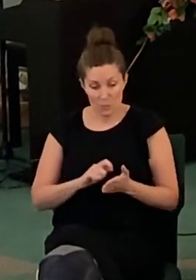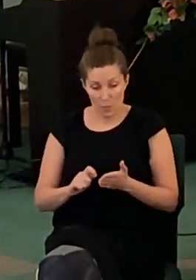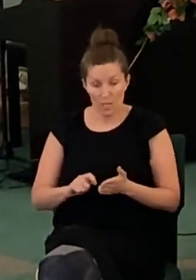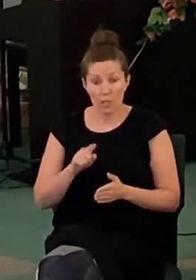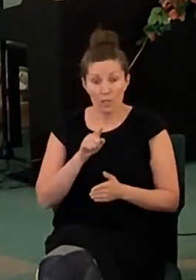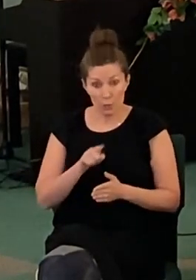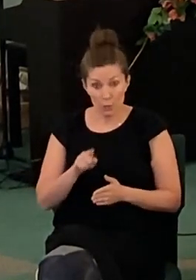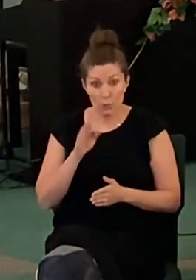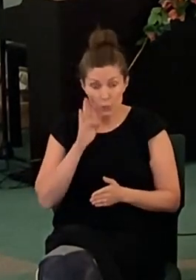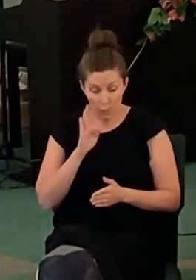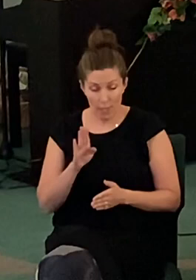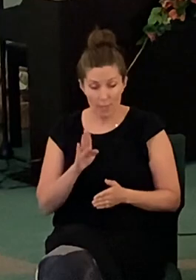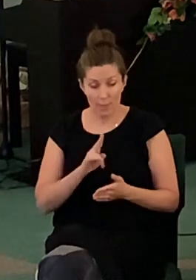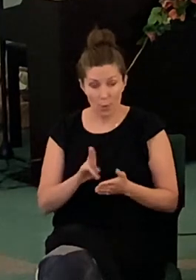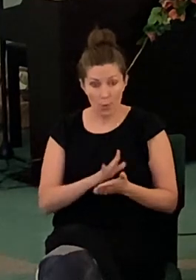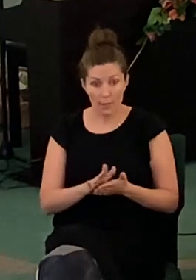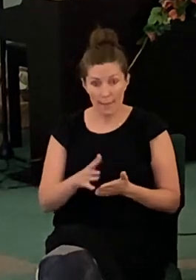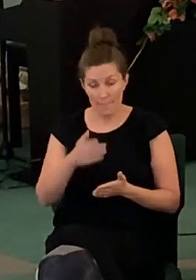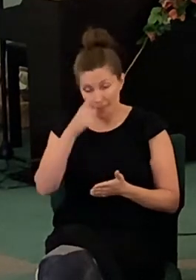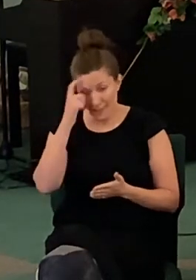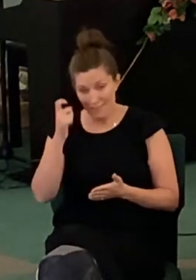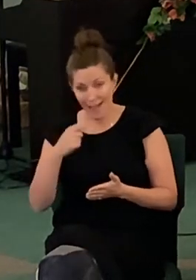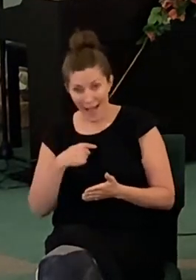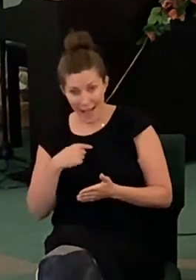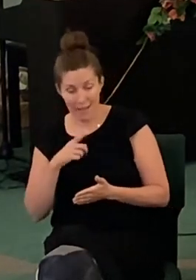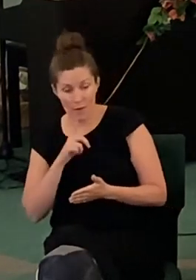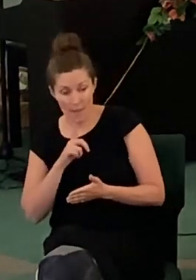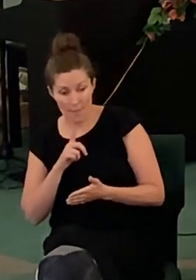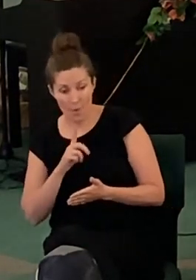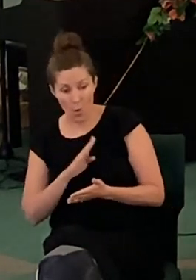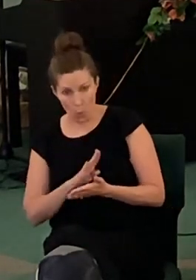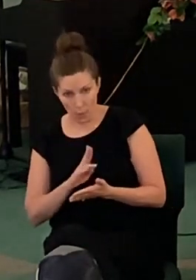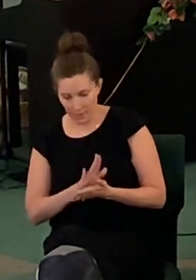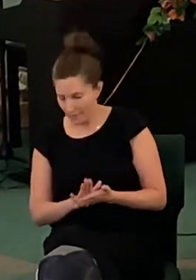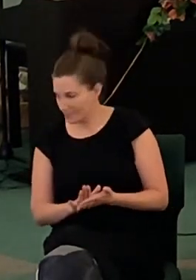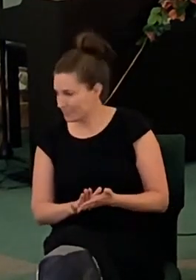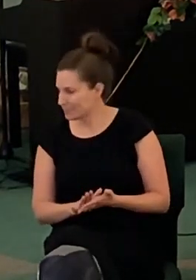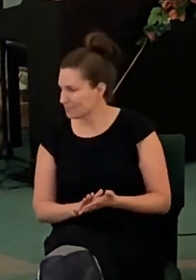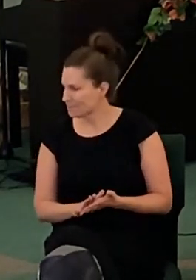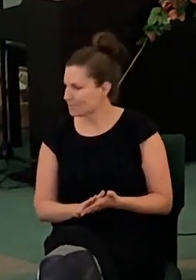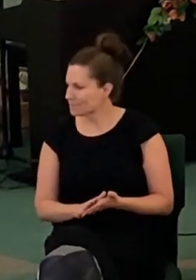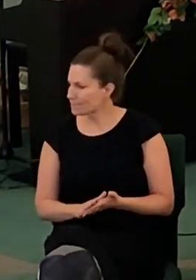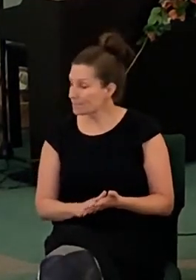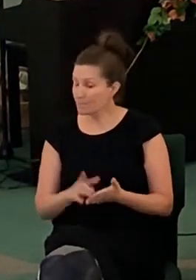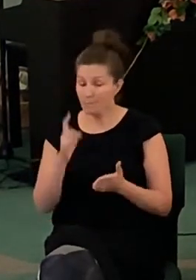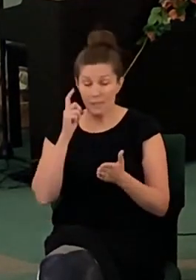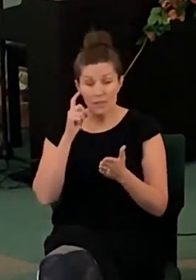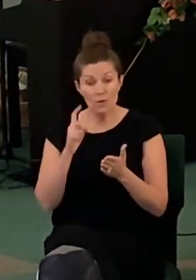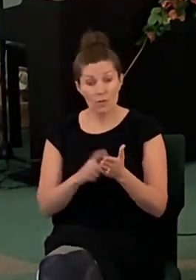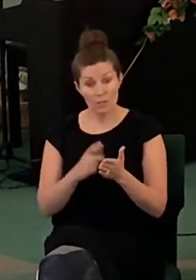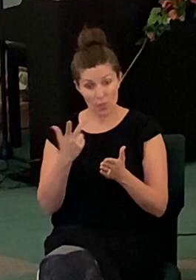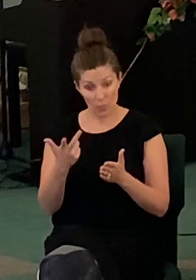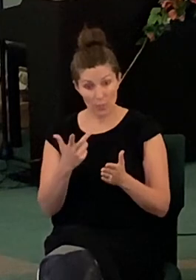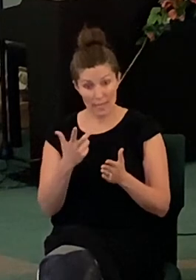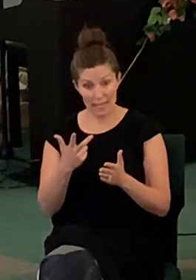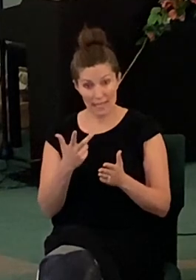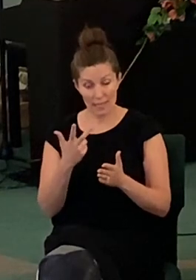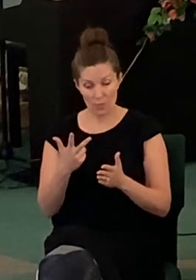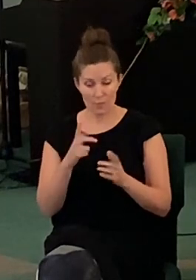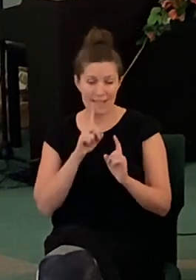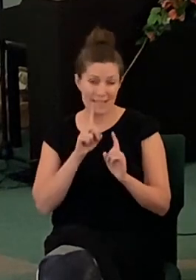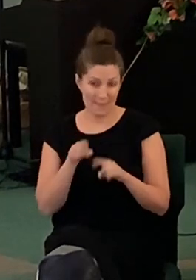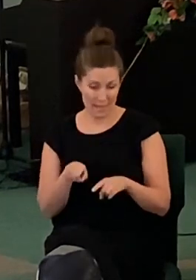for I am holy. Now we notice three of these commands that Peter gives right here in